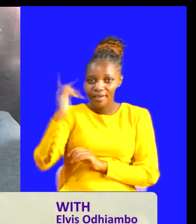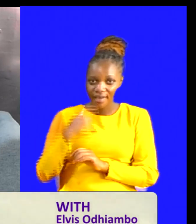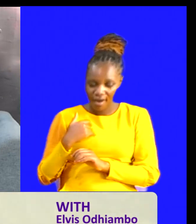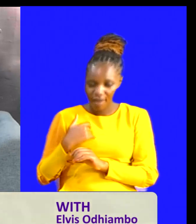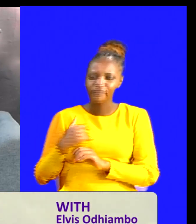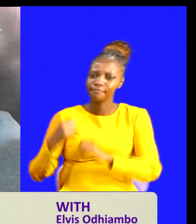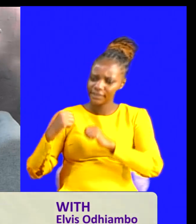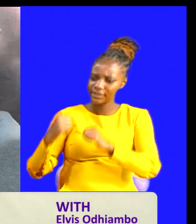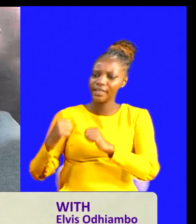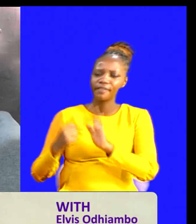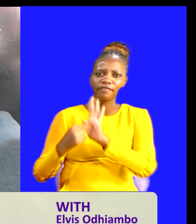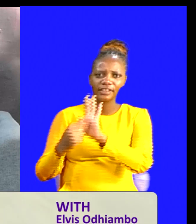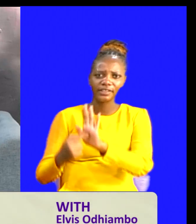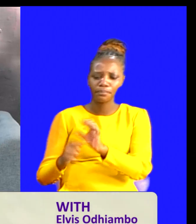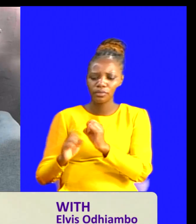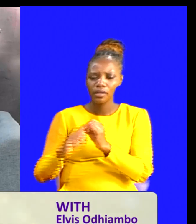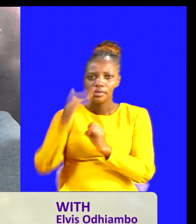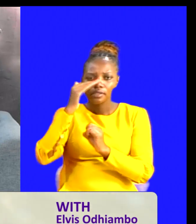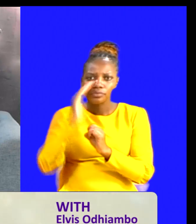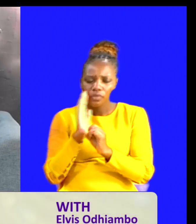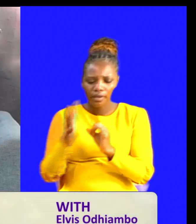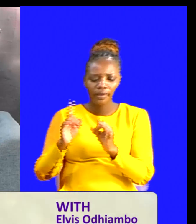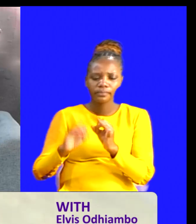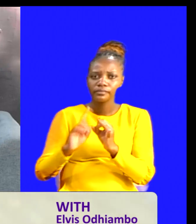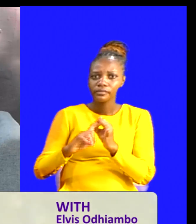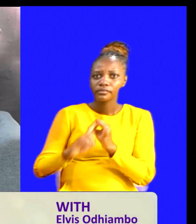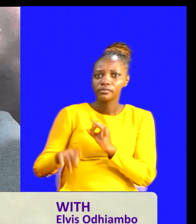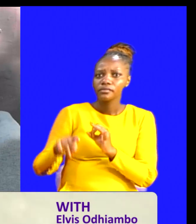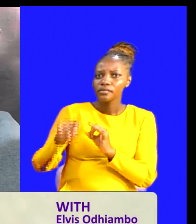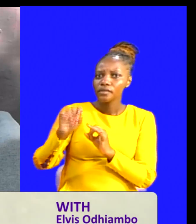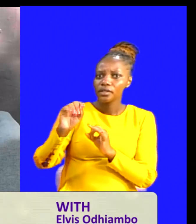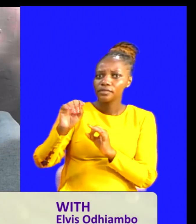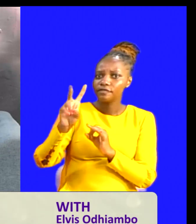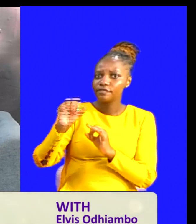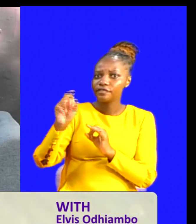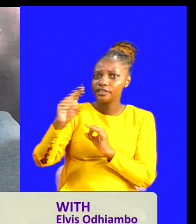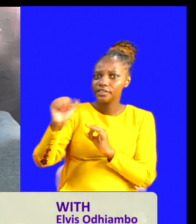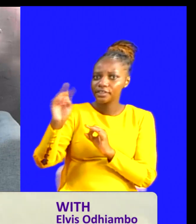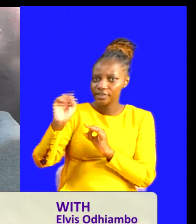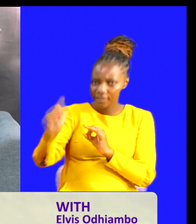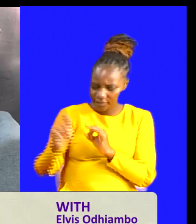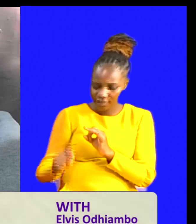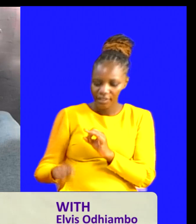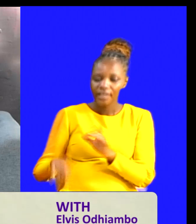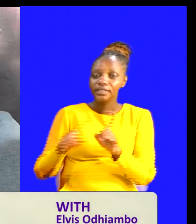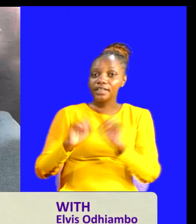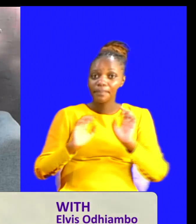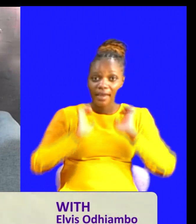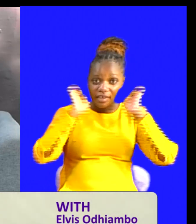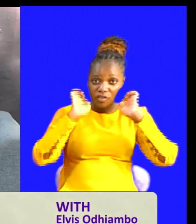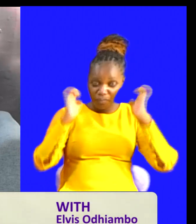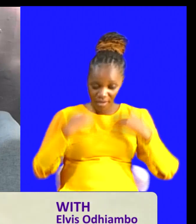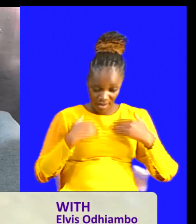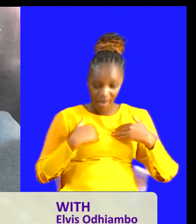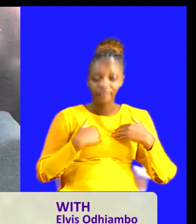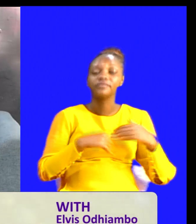powerhouse, the likes of, you know, Kipchoge, you know, the likes of Kipchoge, but also Ethiopia, they're also a big power as far as